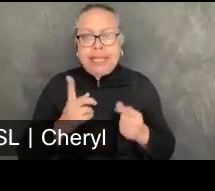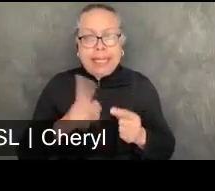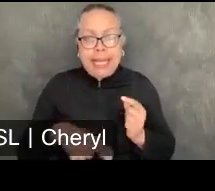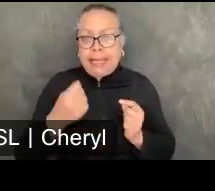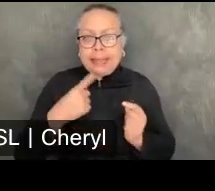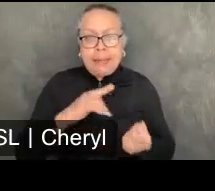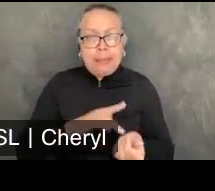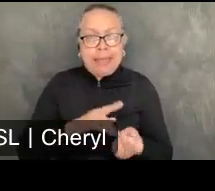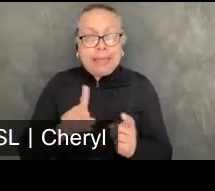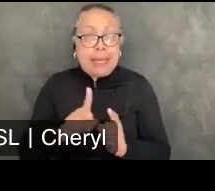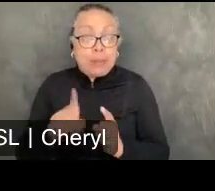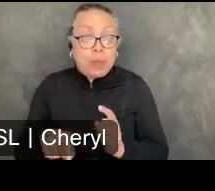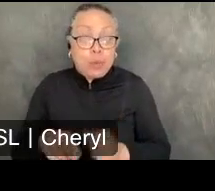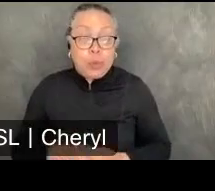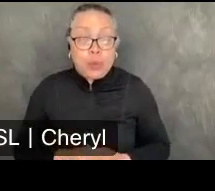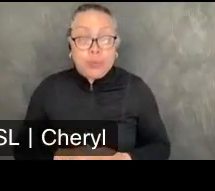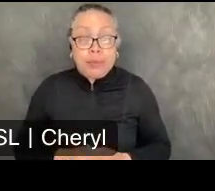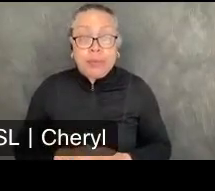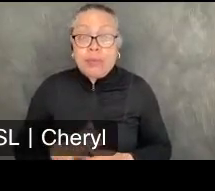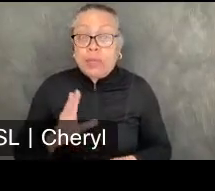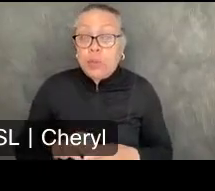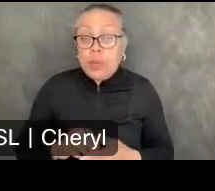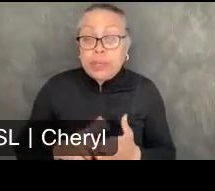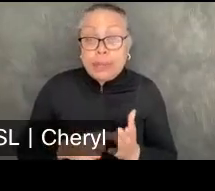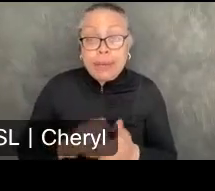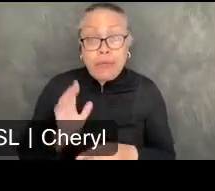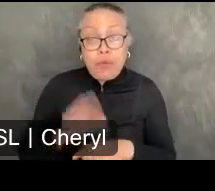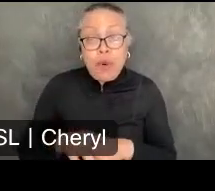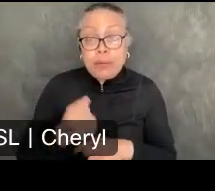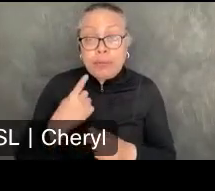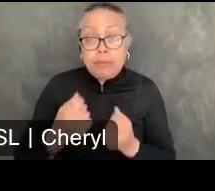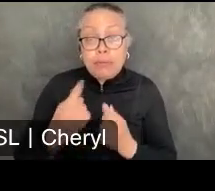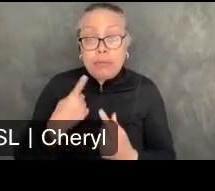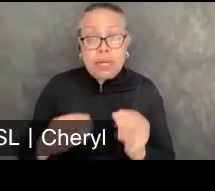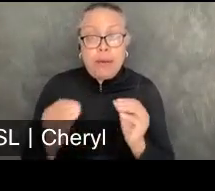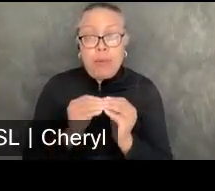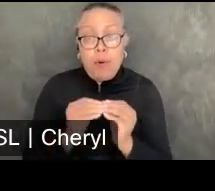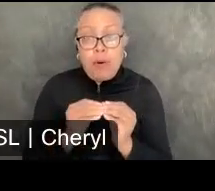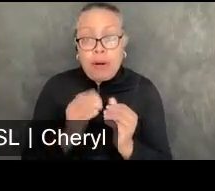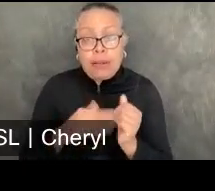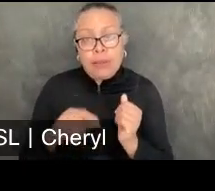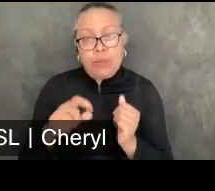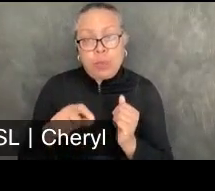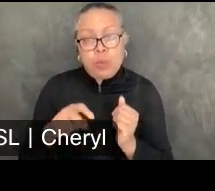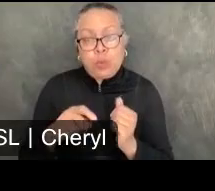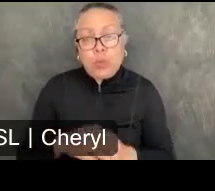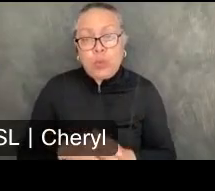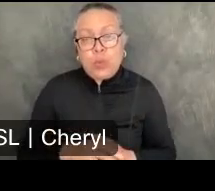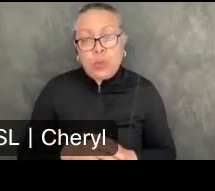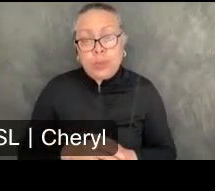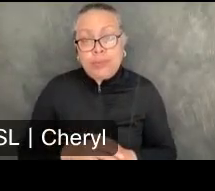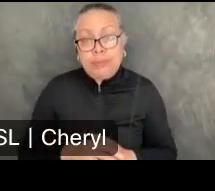prescribed, including forcing to medicate, forcing them to take medication or